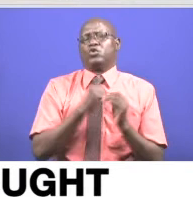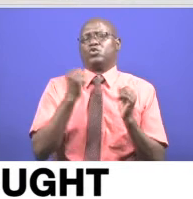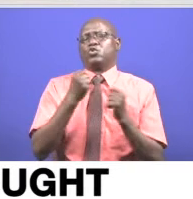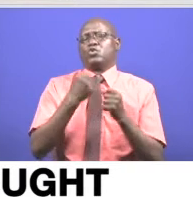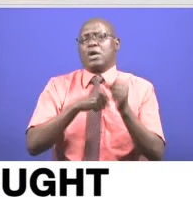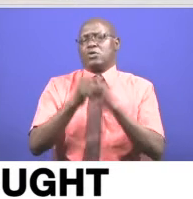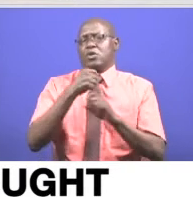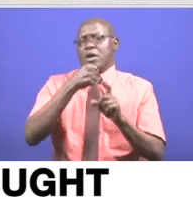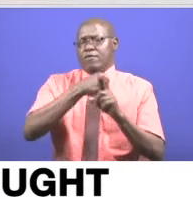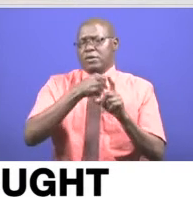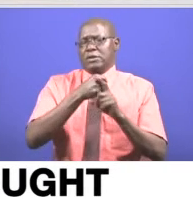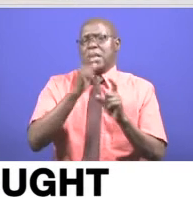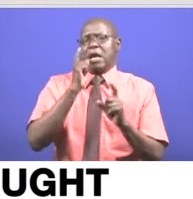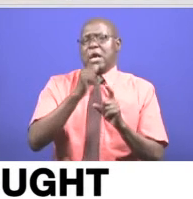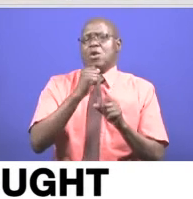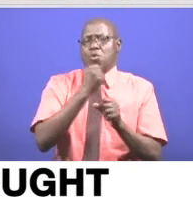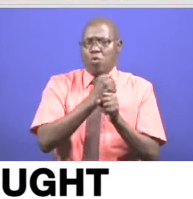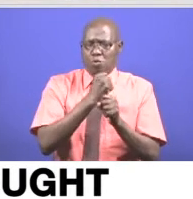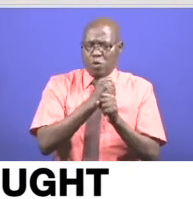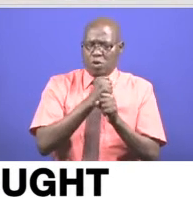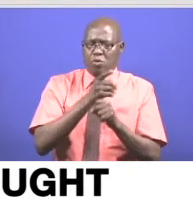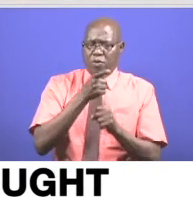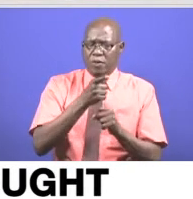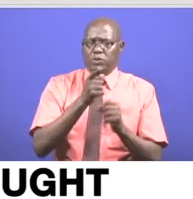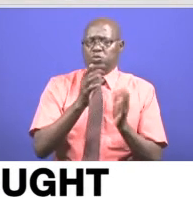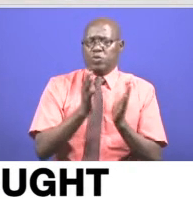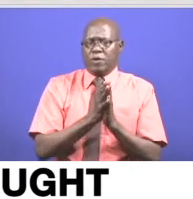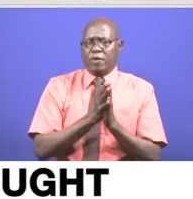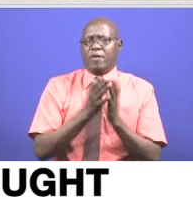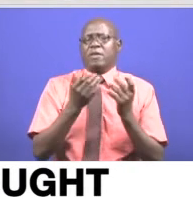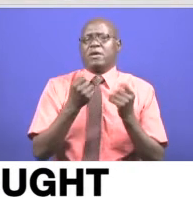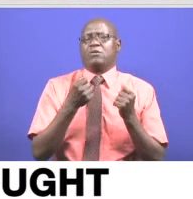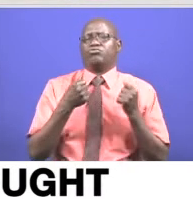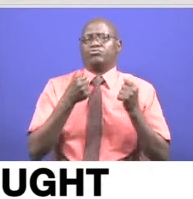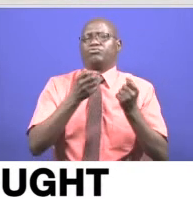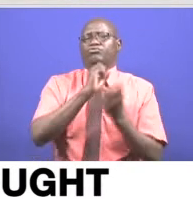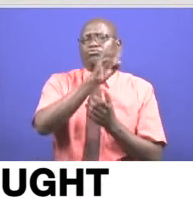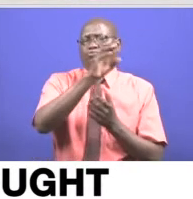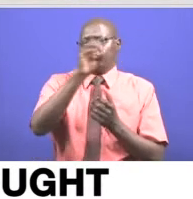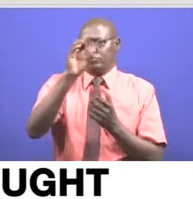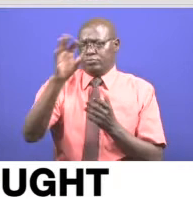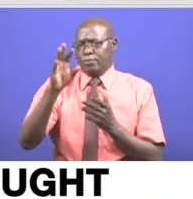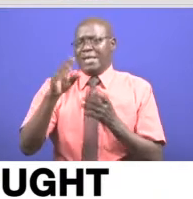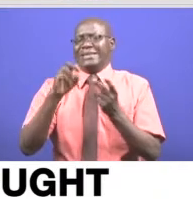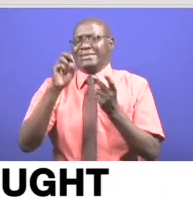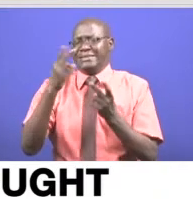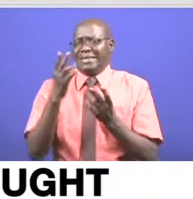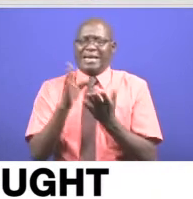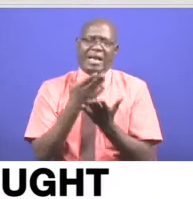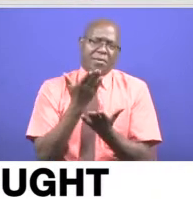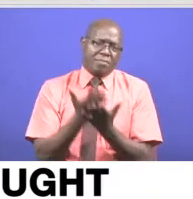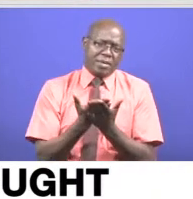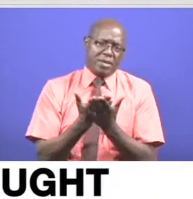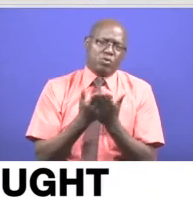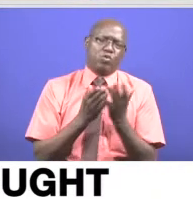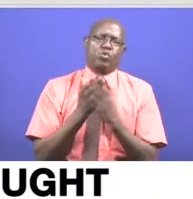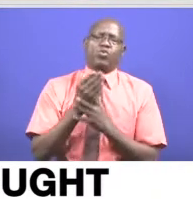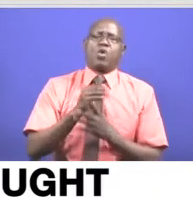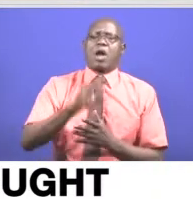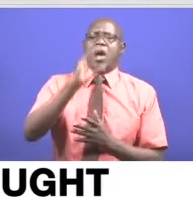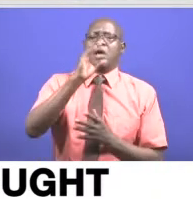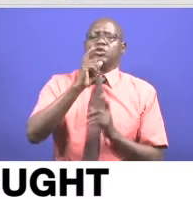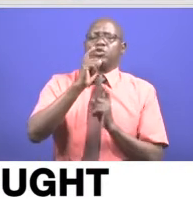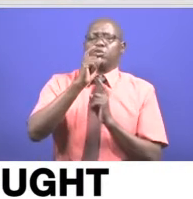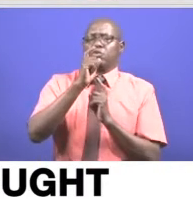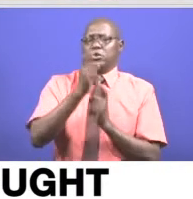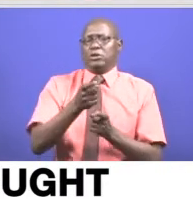put all this together and then put in the caravan. Mm-hmm. The second appeal is through cash donations. We